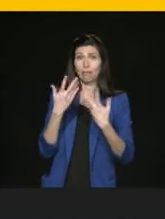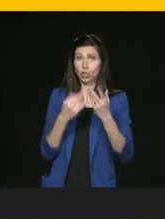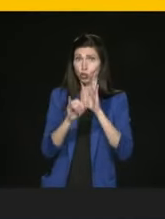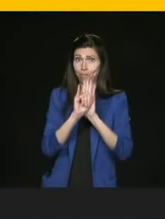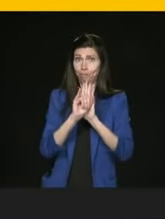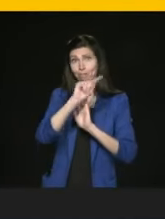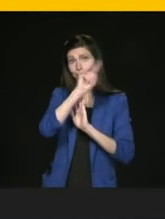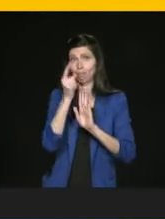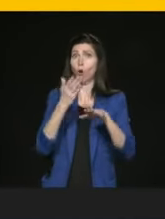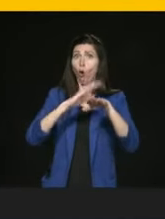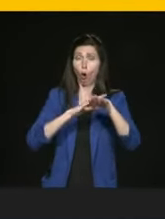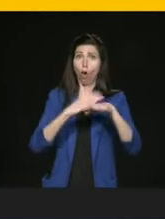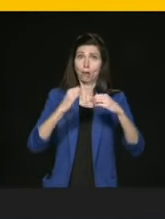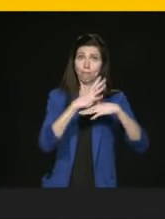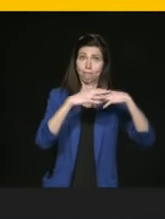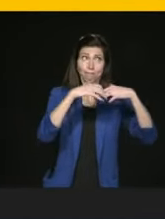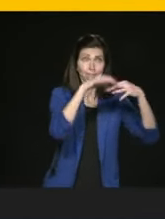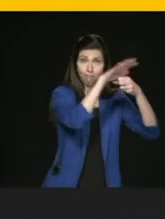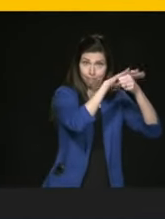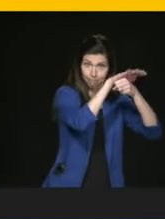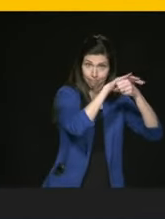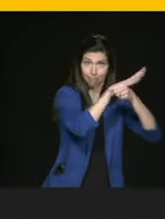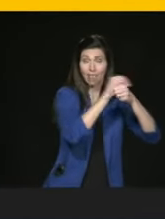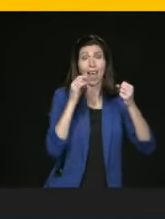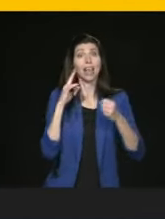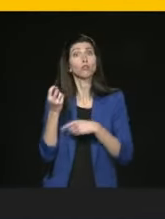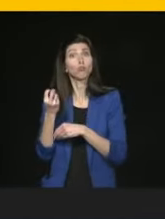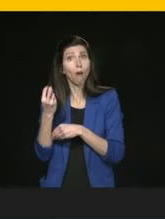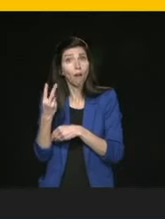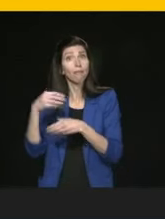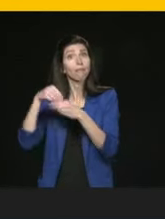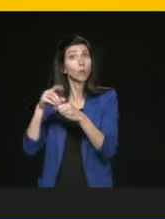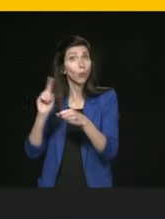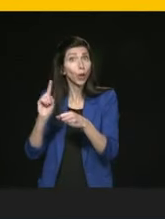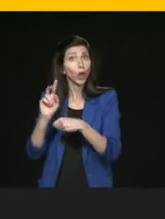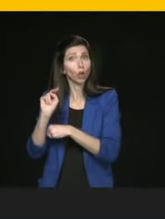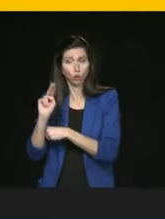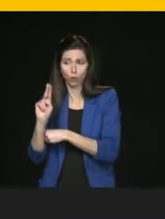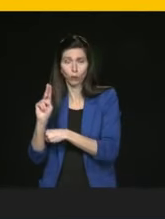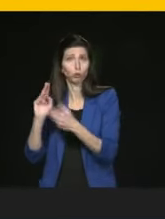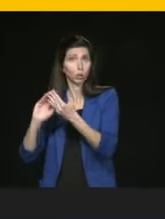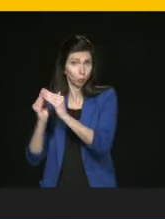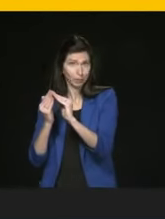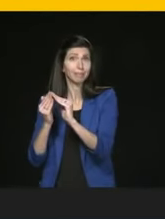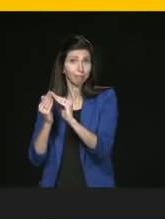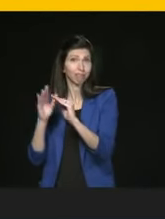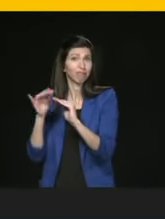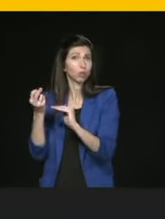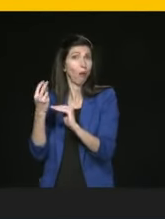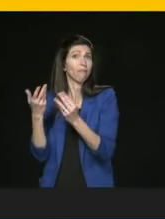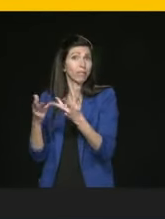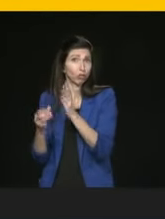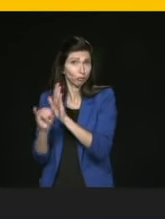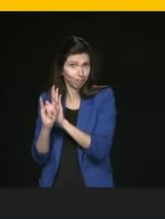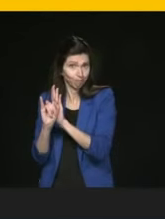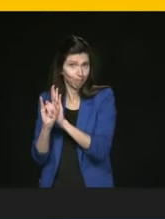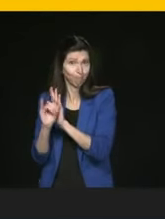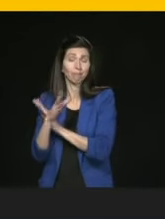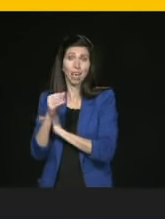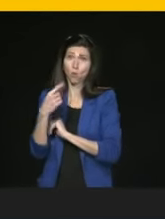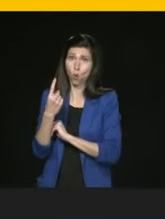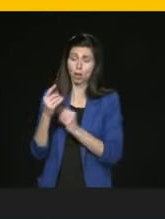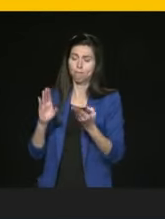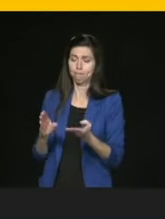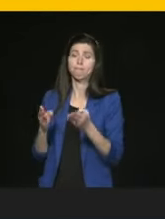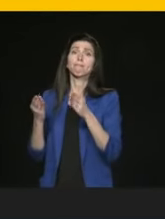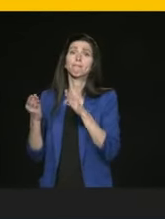cases in Nunavik Inuit communities, as well as one death. I'd like to extend my sincere condolences